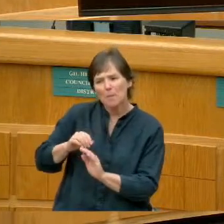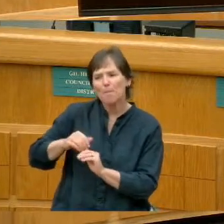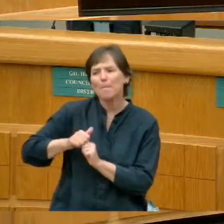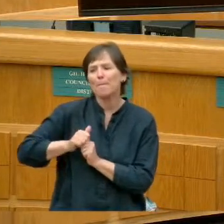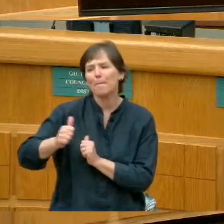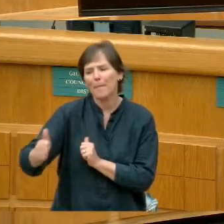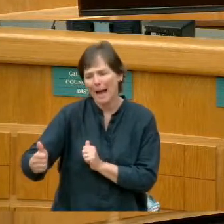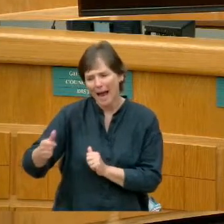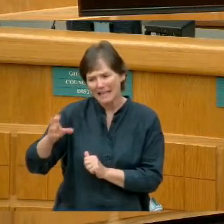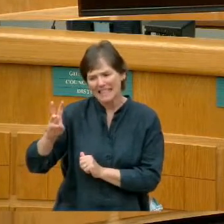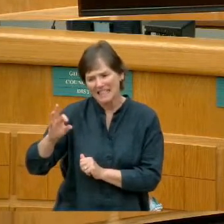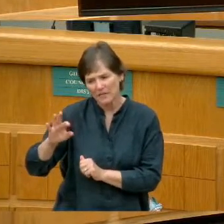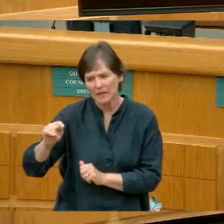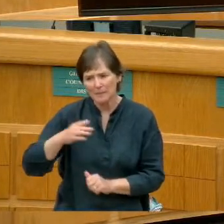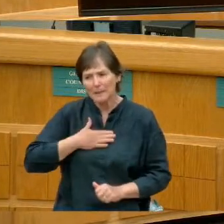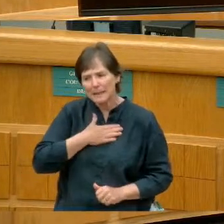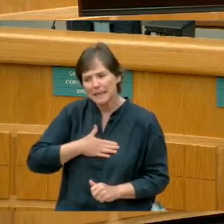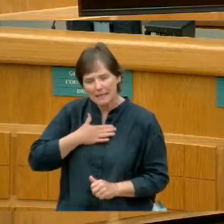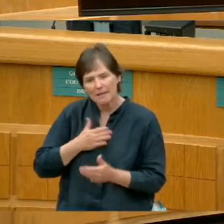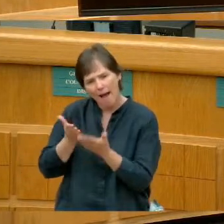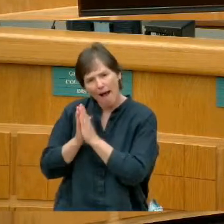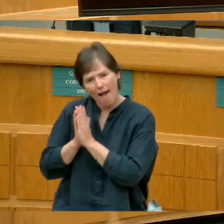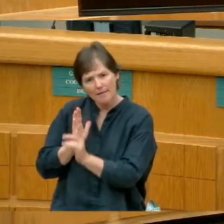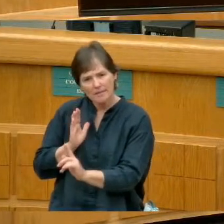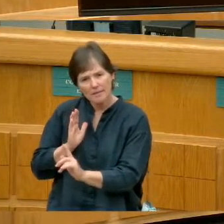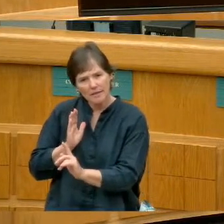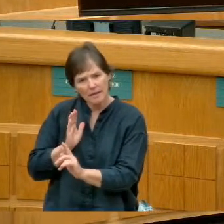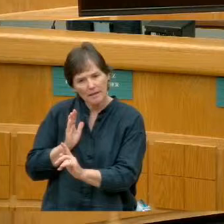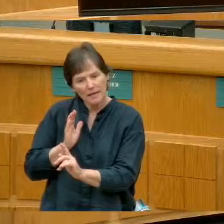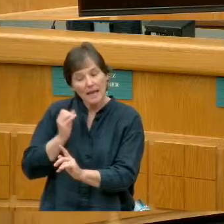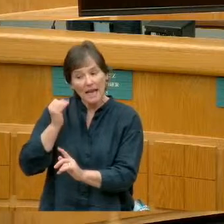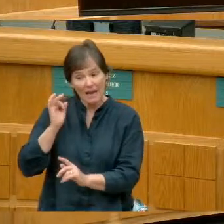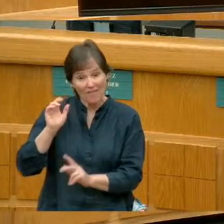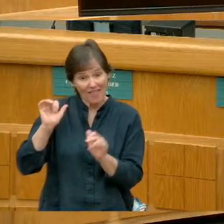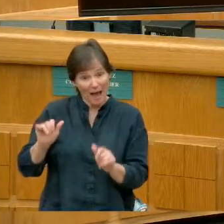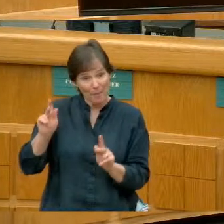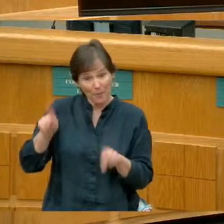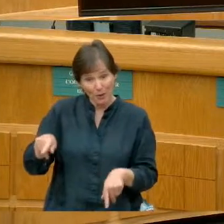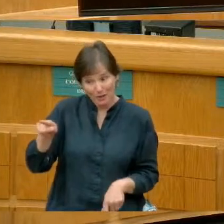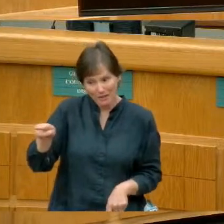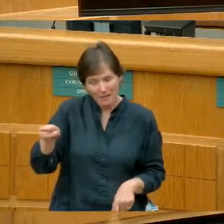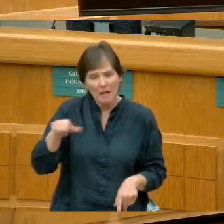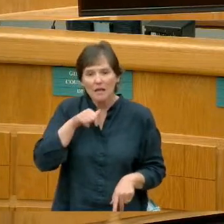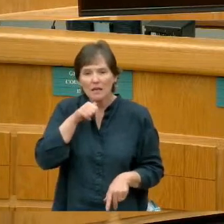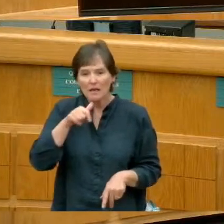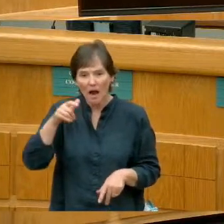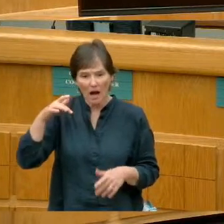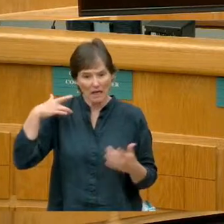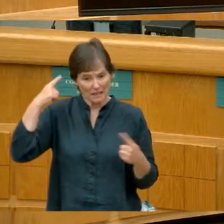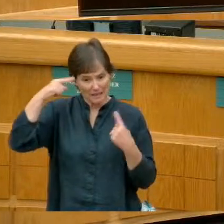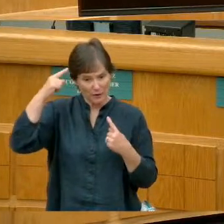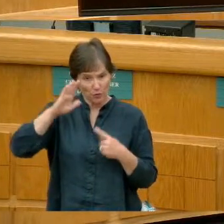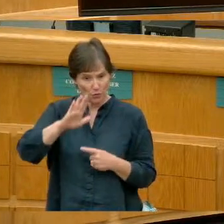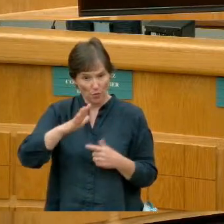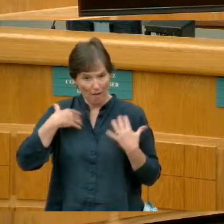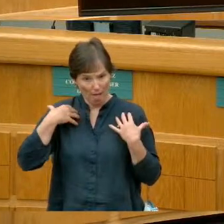feet back. If they do not take your health seriously, then you should. This is your